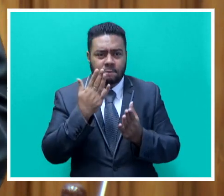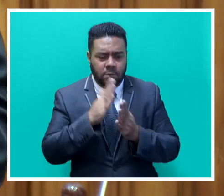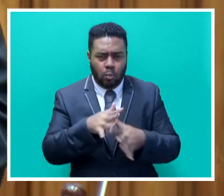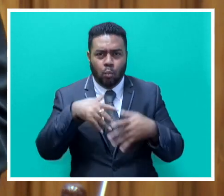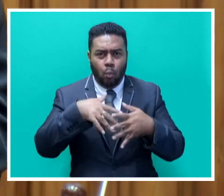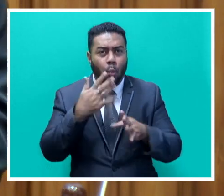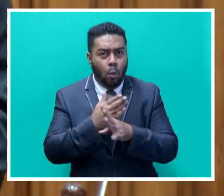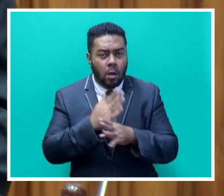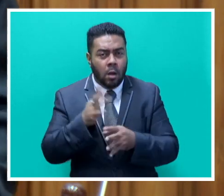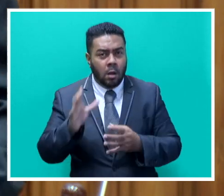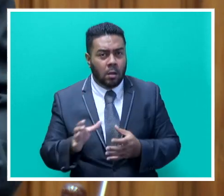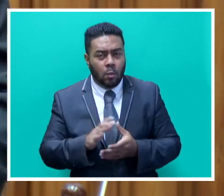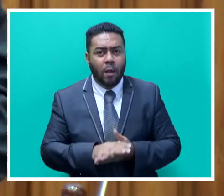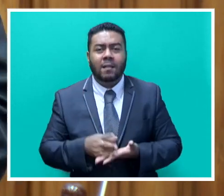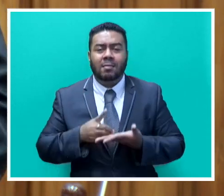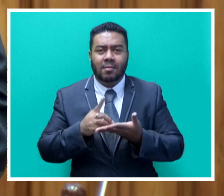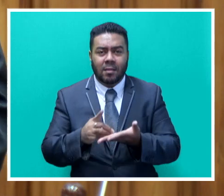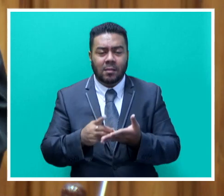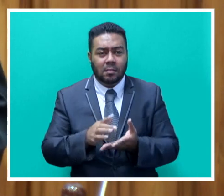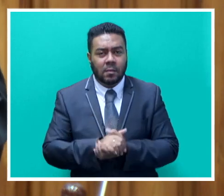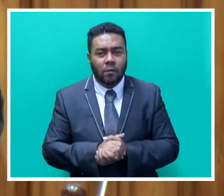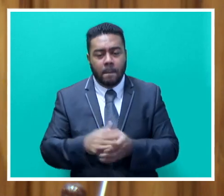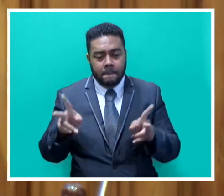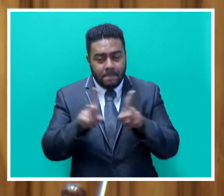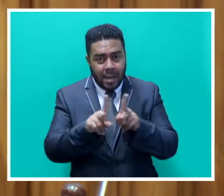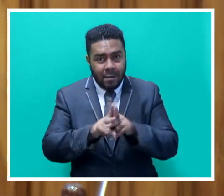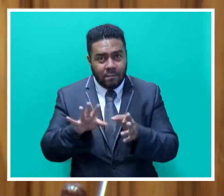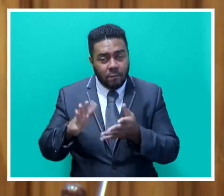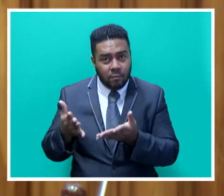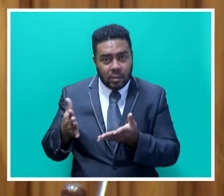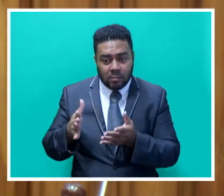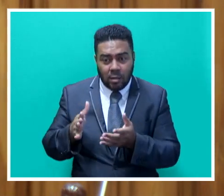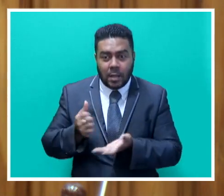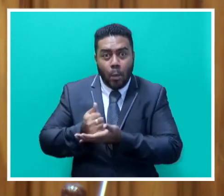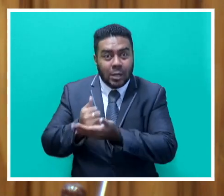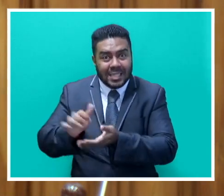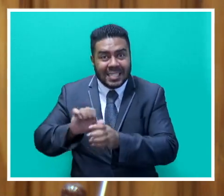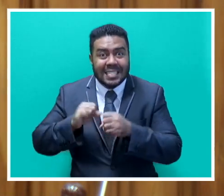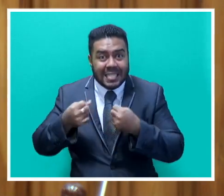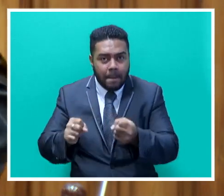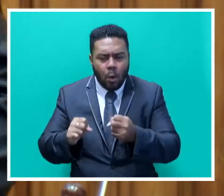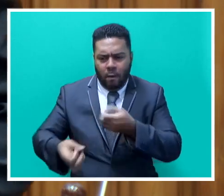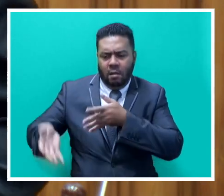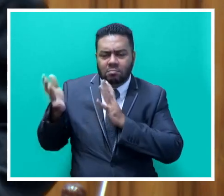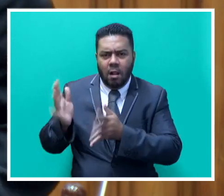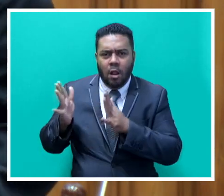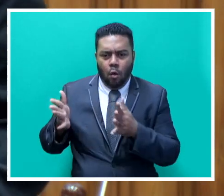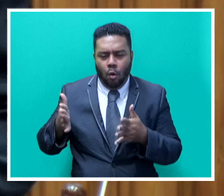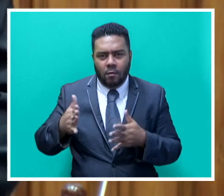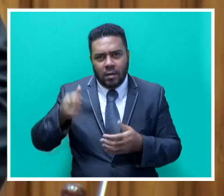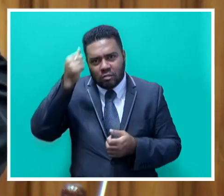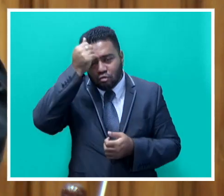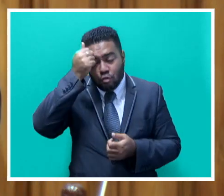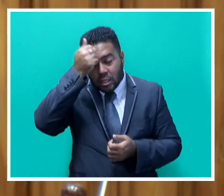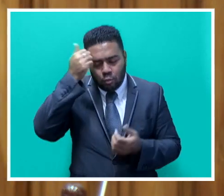We have developed support groups, Viber groups, buddy systems for our frontliners, including the creation of Tanano sessions or distress platforms to